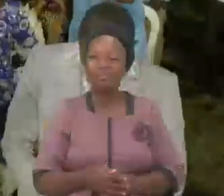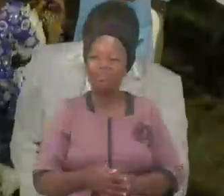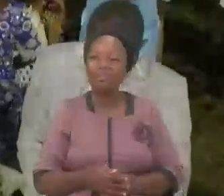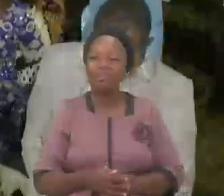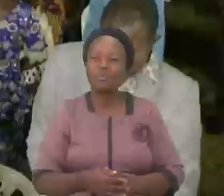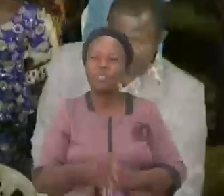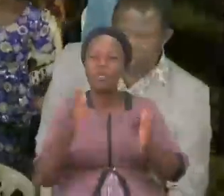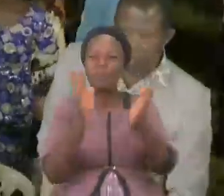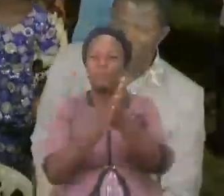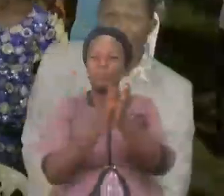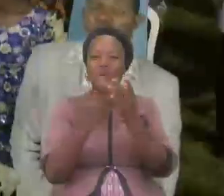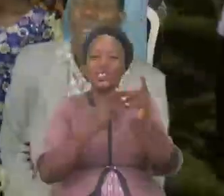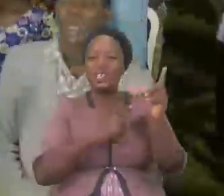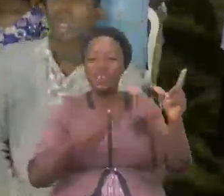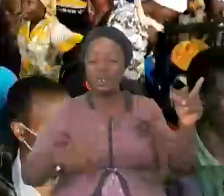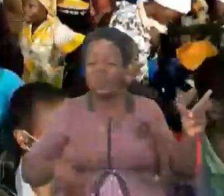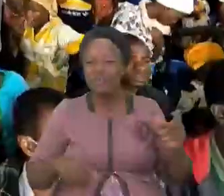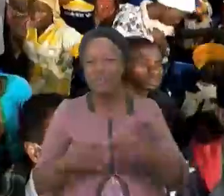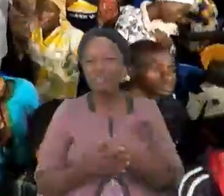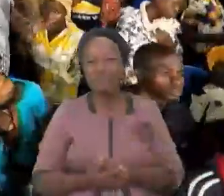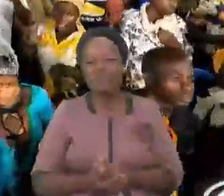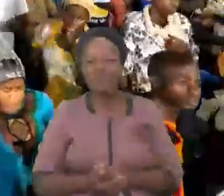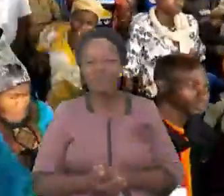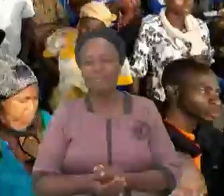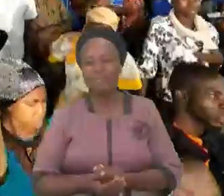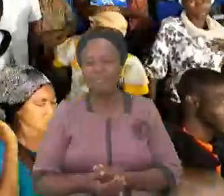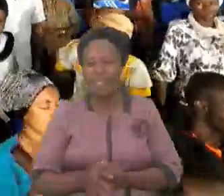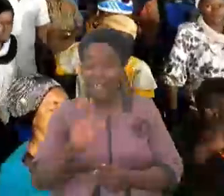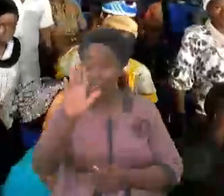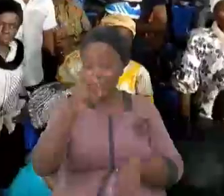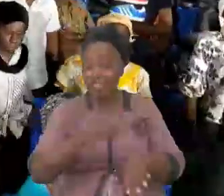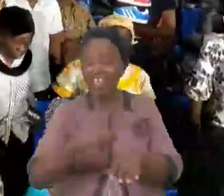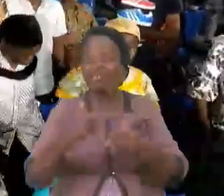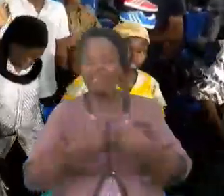Your time has come. The healing has come.